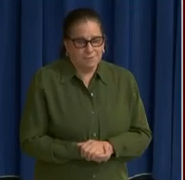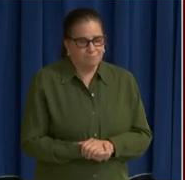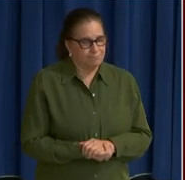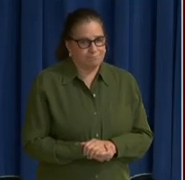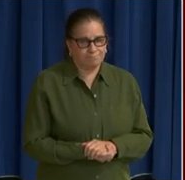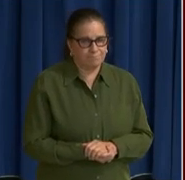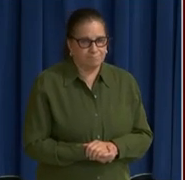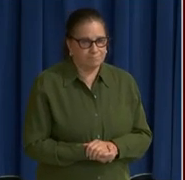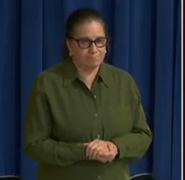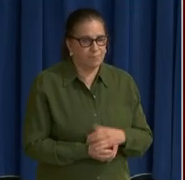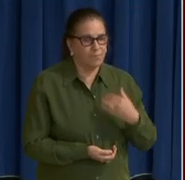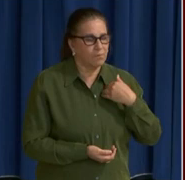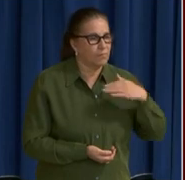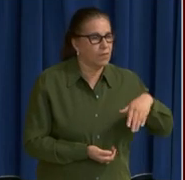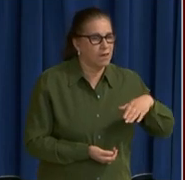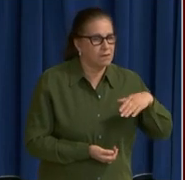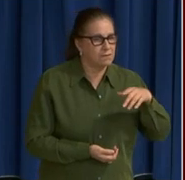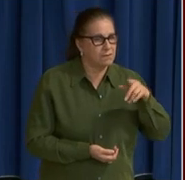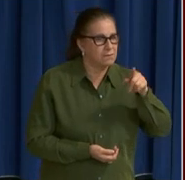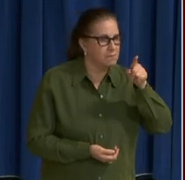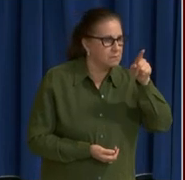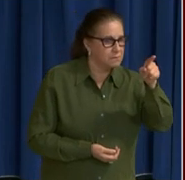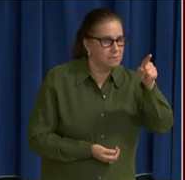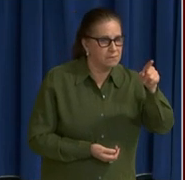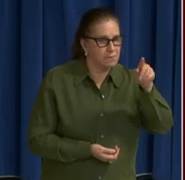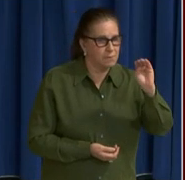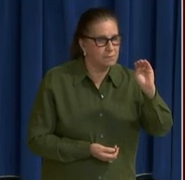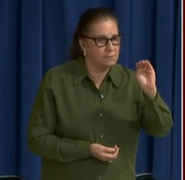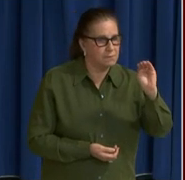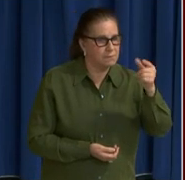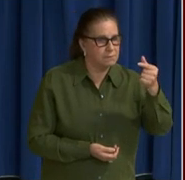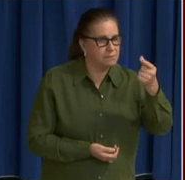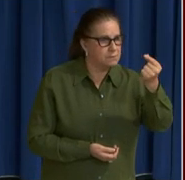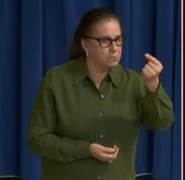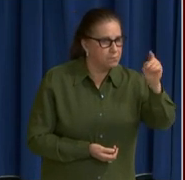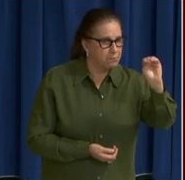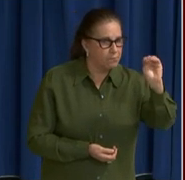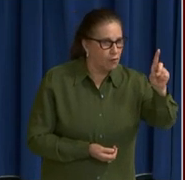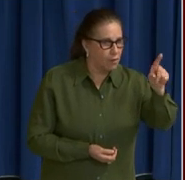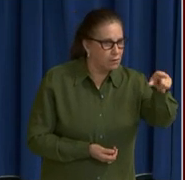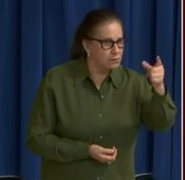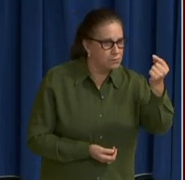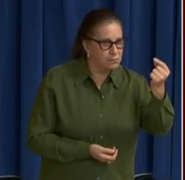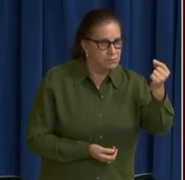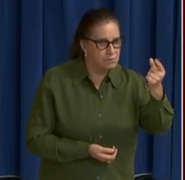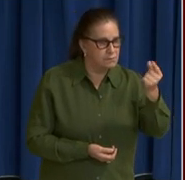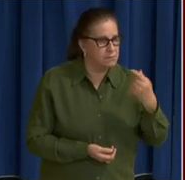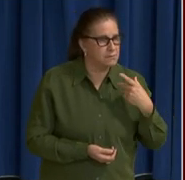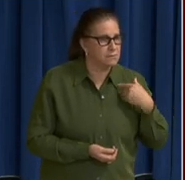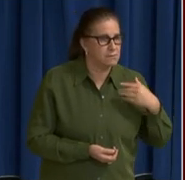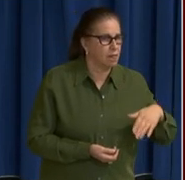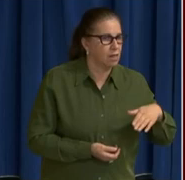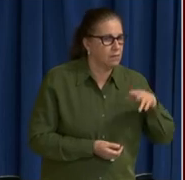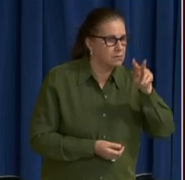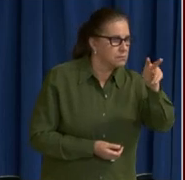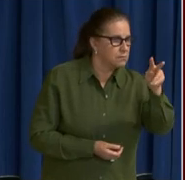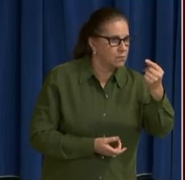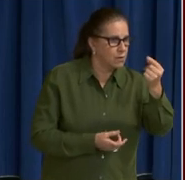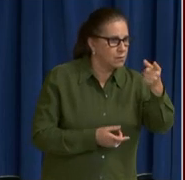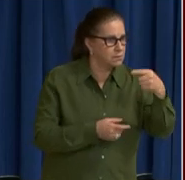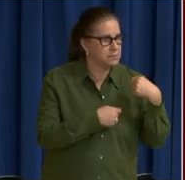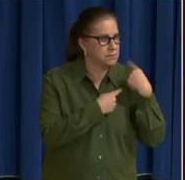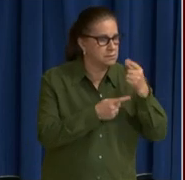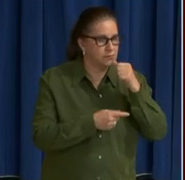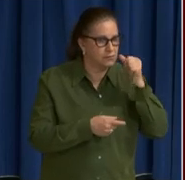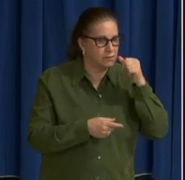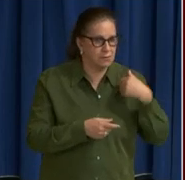the governor's statement or where they are in Maryland since yesterday. You do know, however, we're a porous region, and